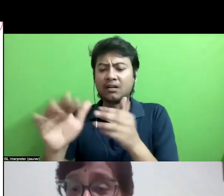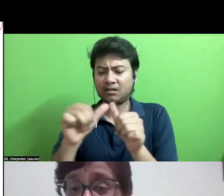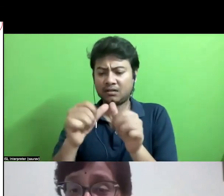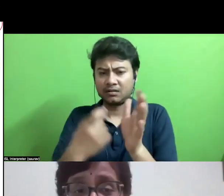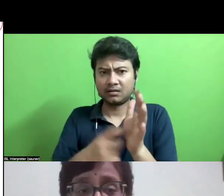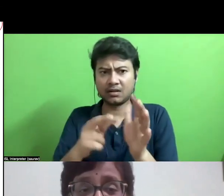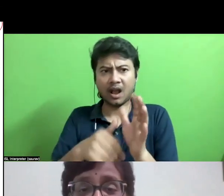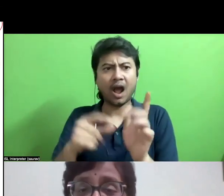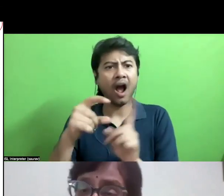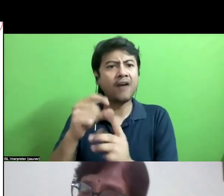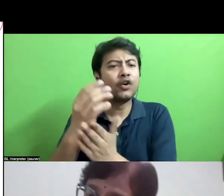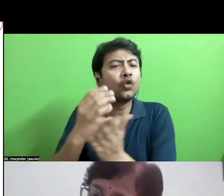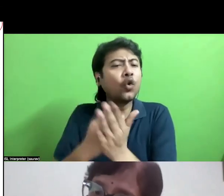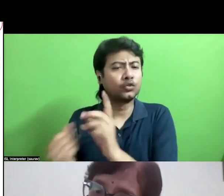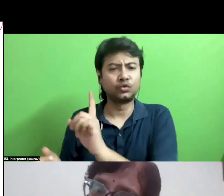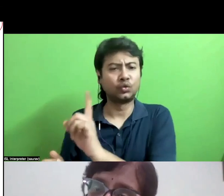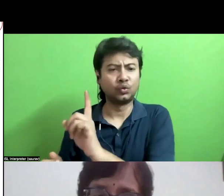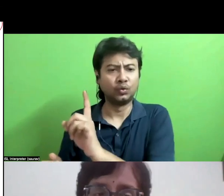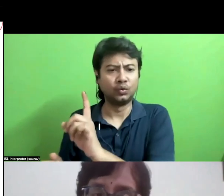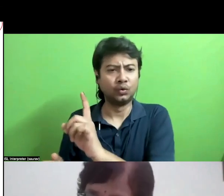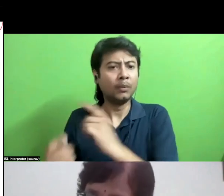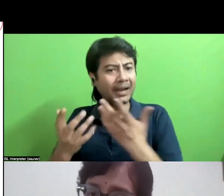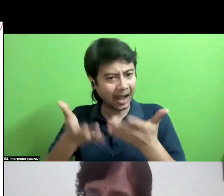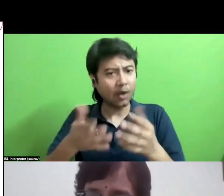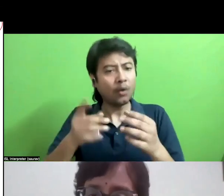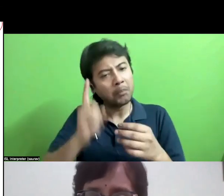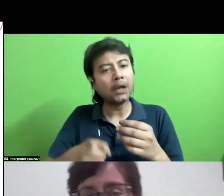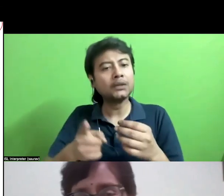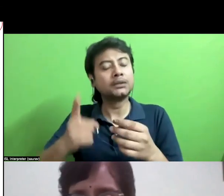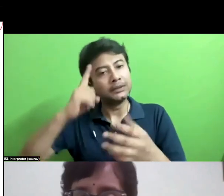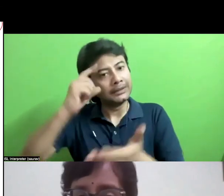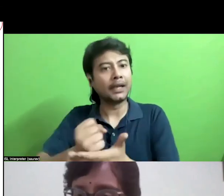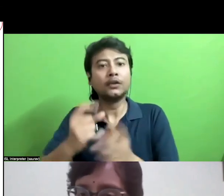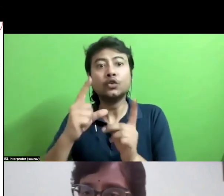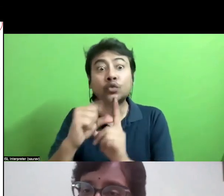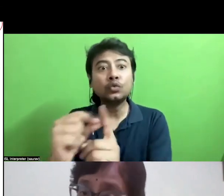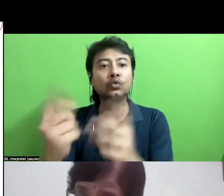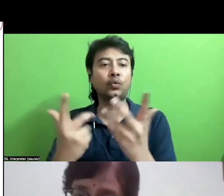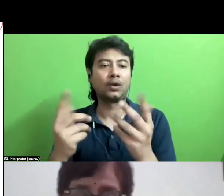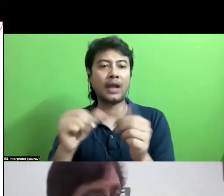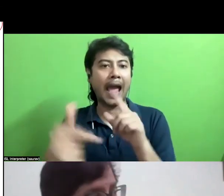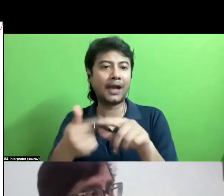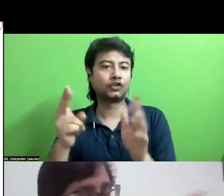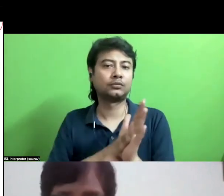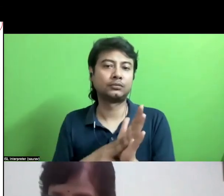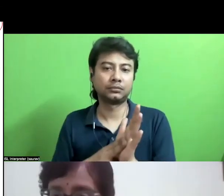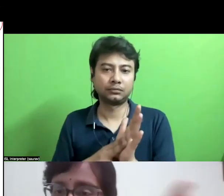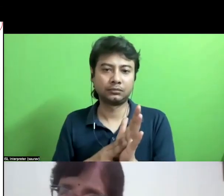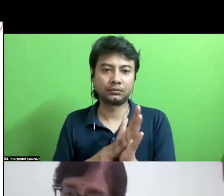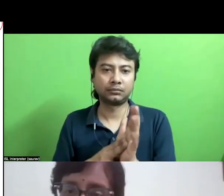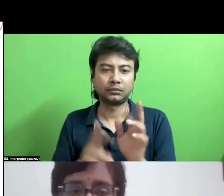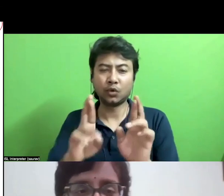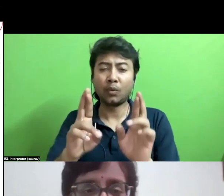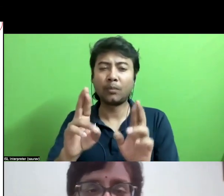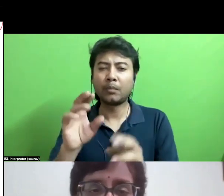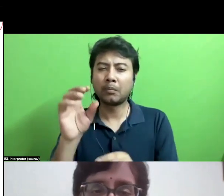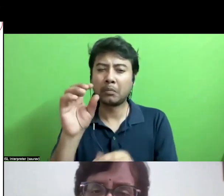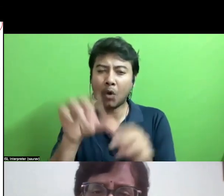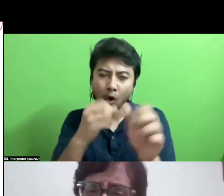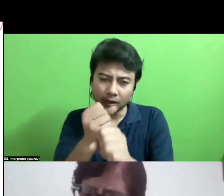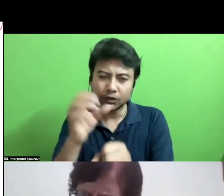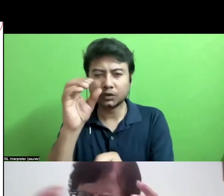with actions together. So I'm thinking maybe October end week, let's see. I will definitely be posting you an email and maybe on